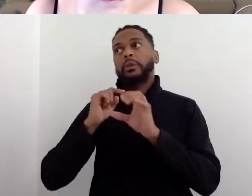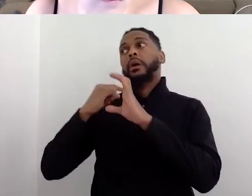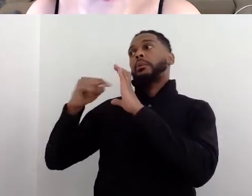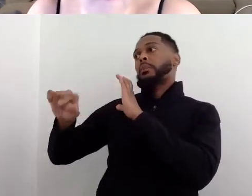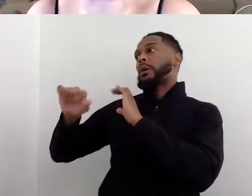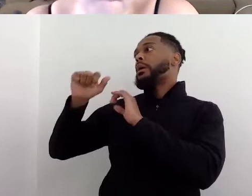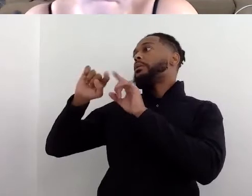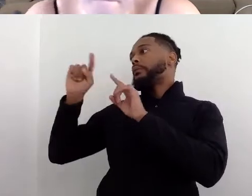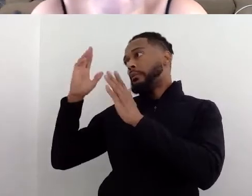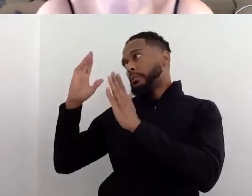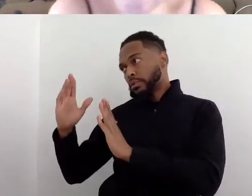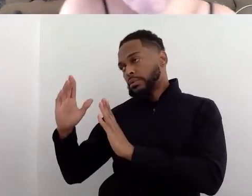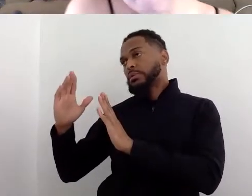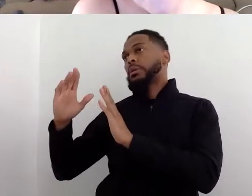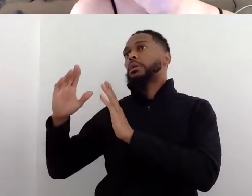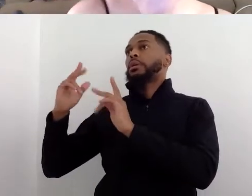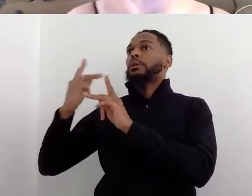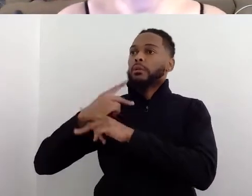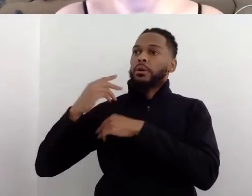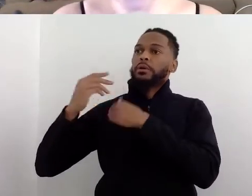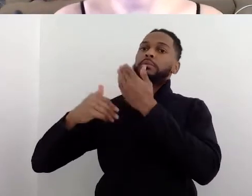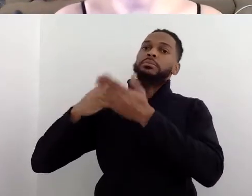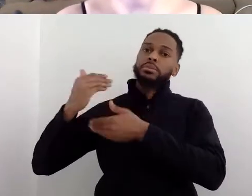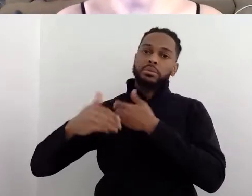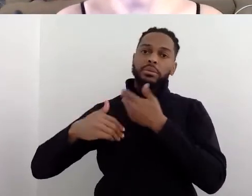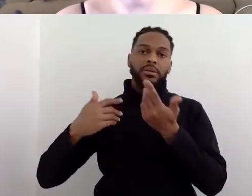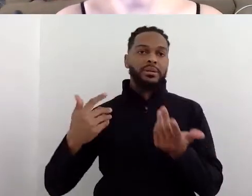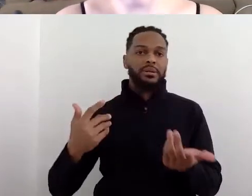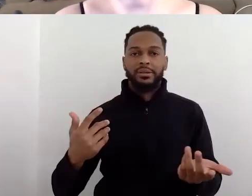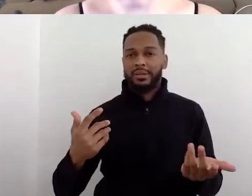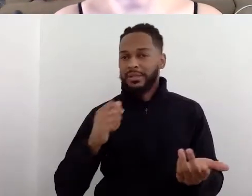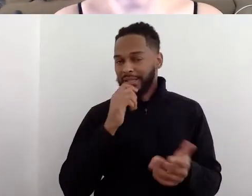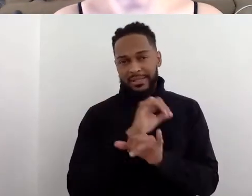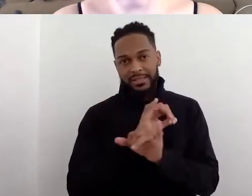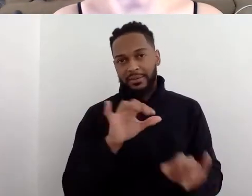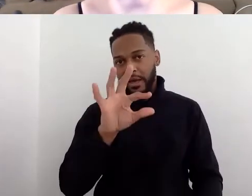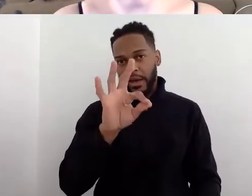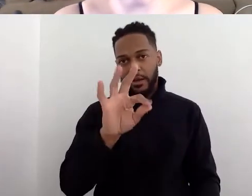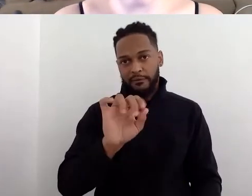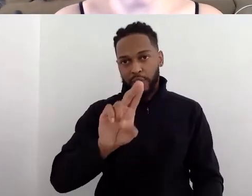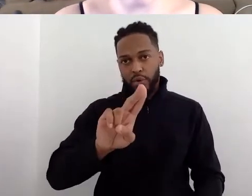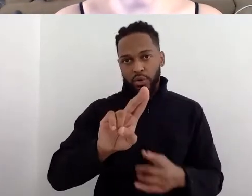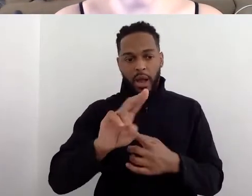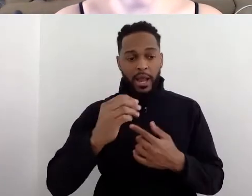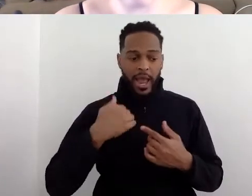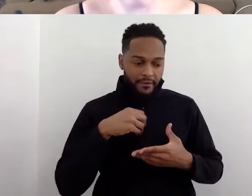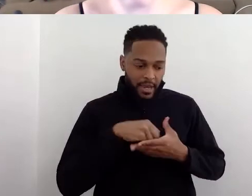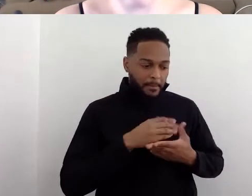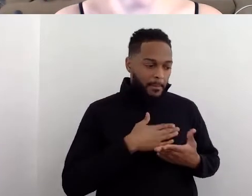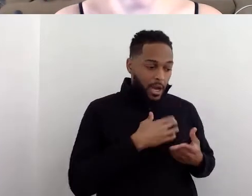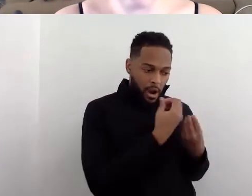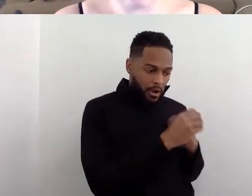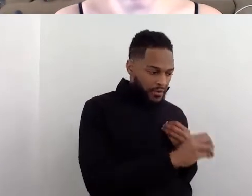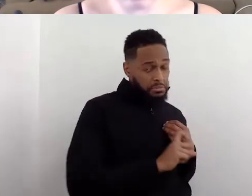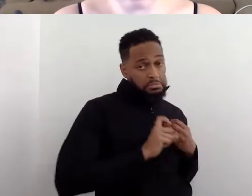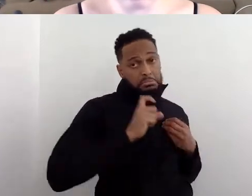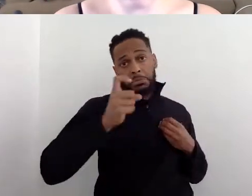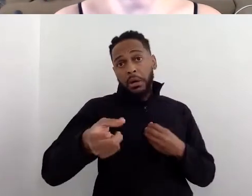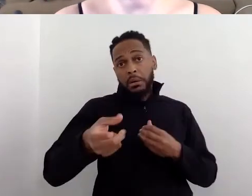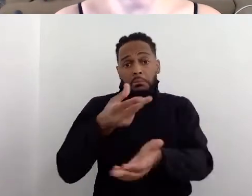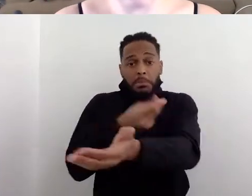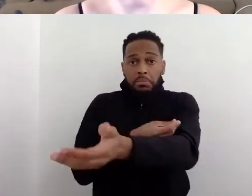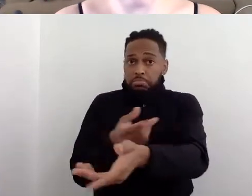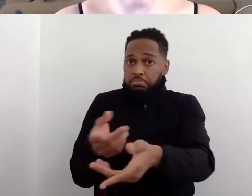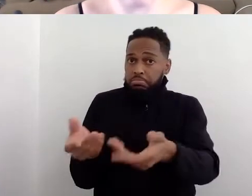like this weird bureaucracy. It's not like a flu vaccine, which I could just have in the office and give you. But